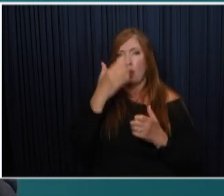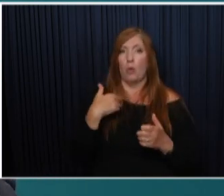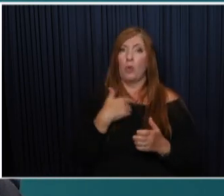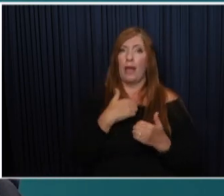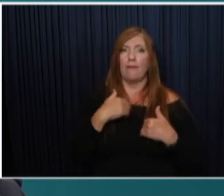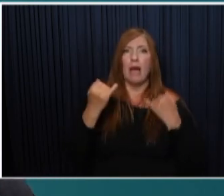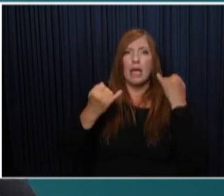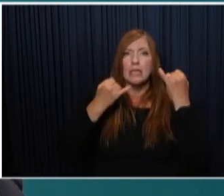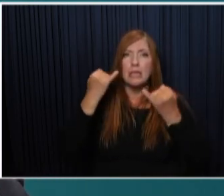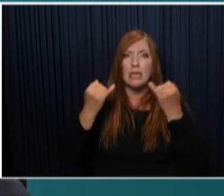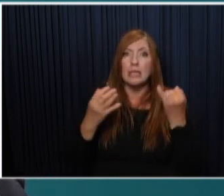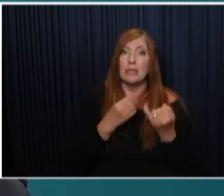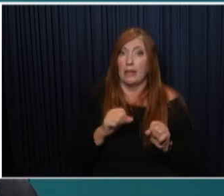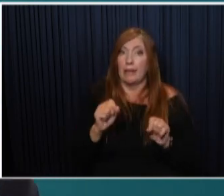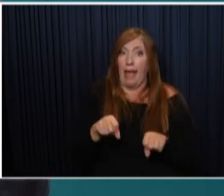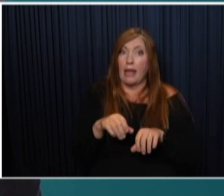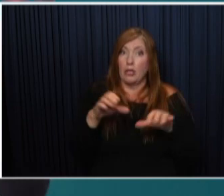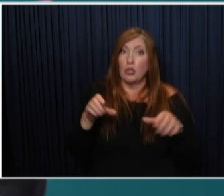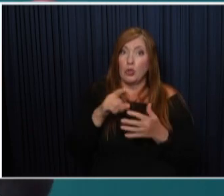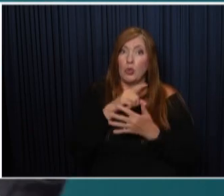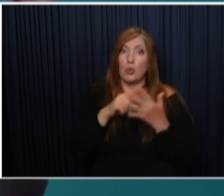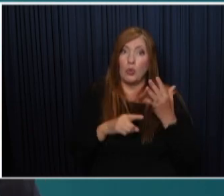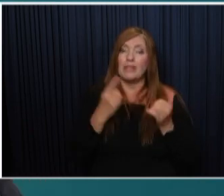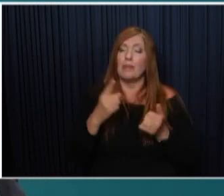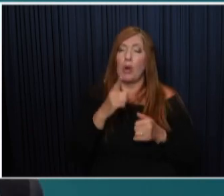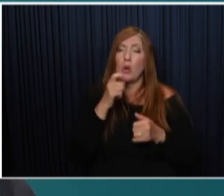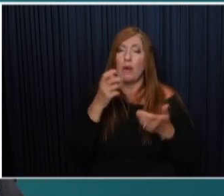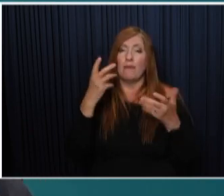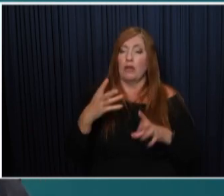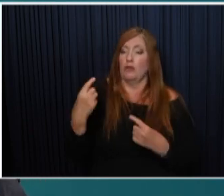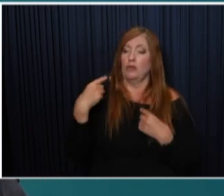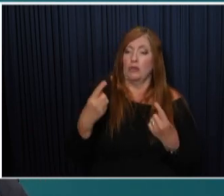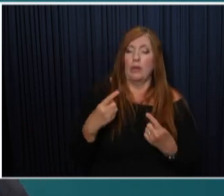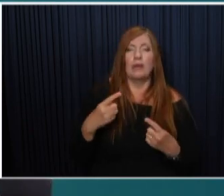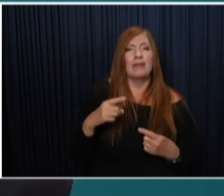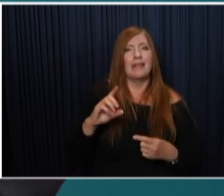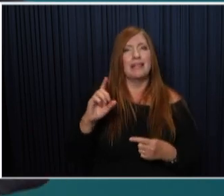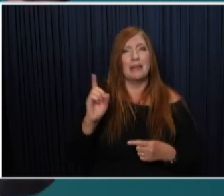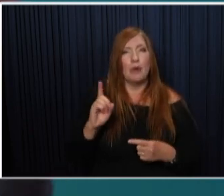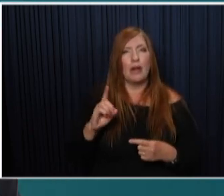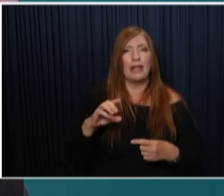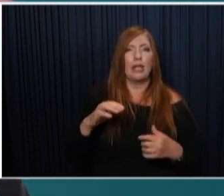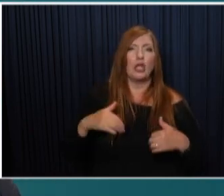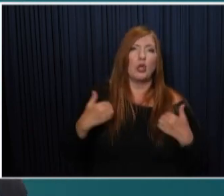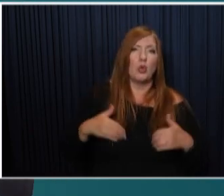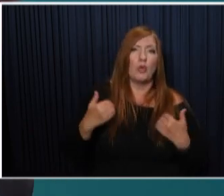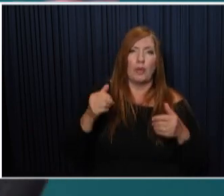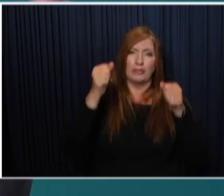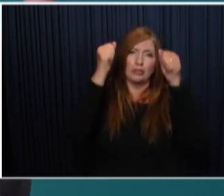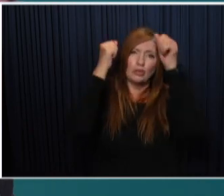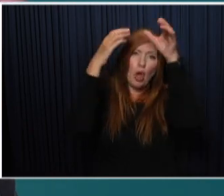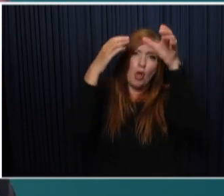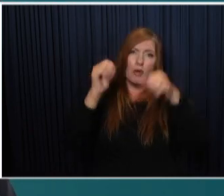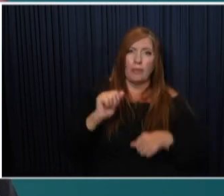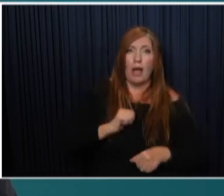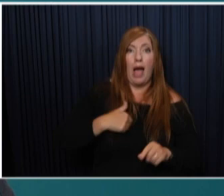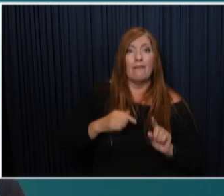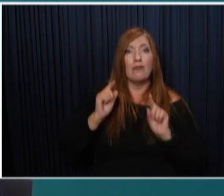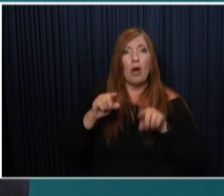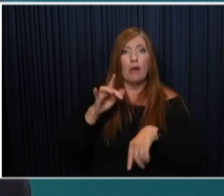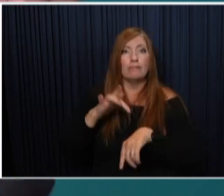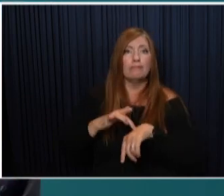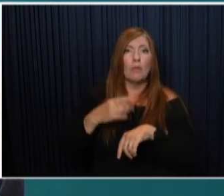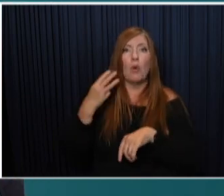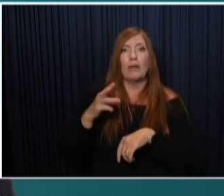have the ability to do that. Somebody who's been a congressional youth scholar like myself, I've been to DC. I've worked on these types of things.